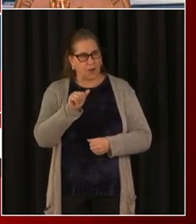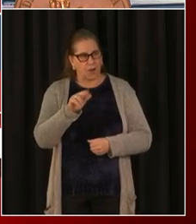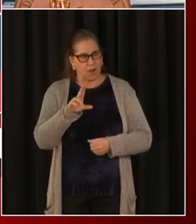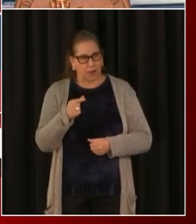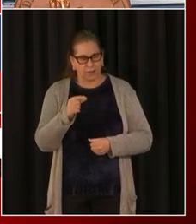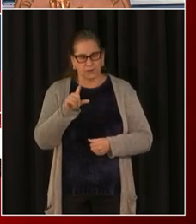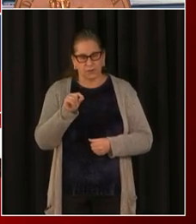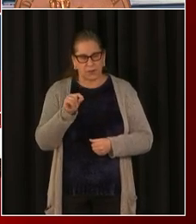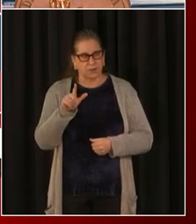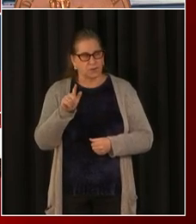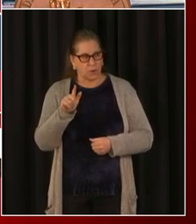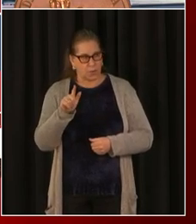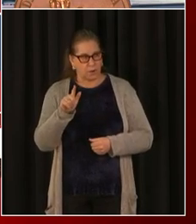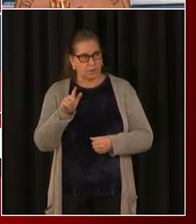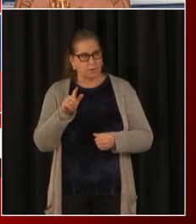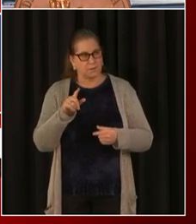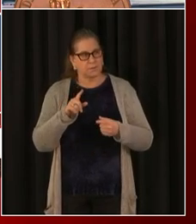to